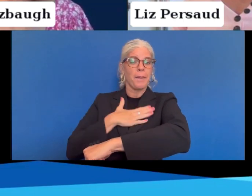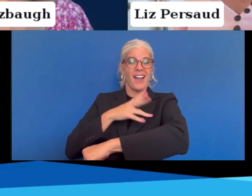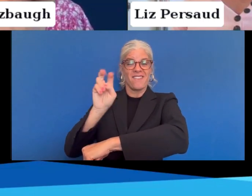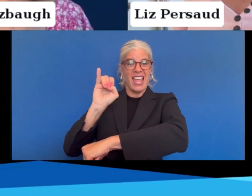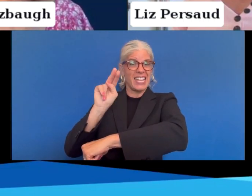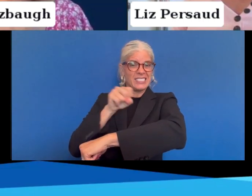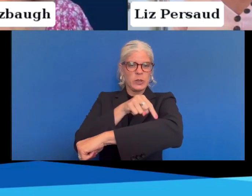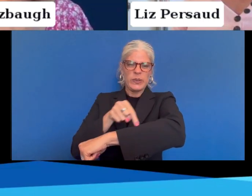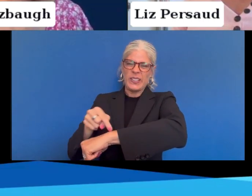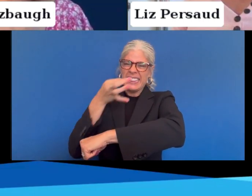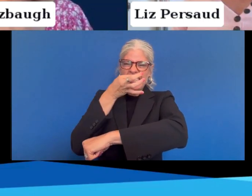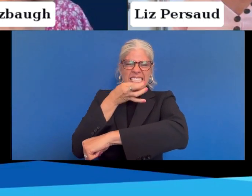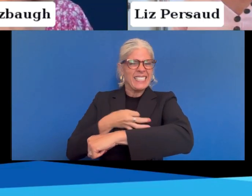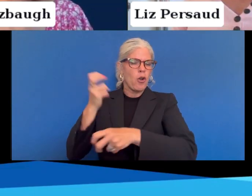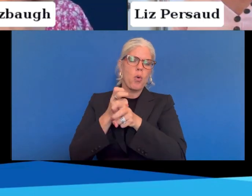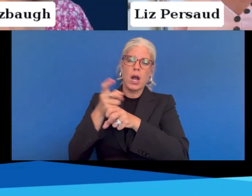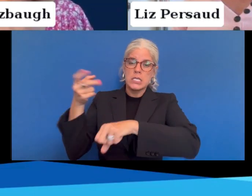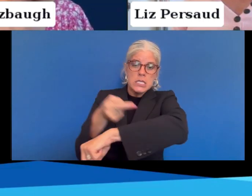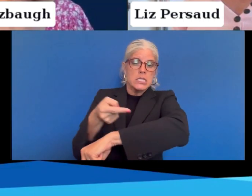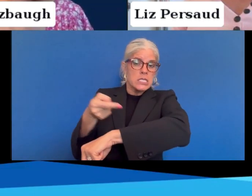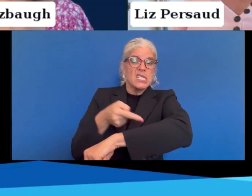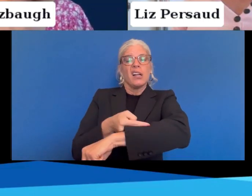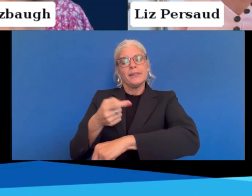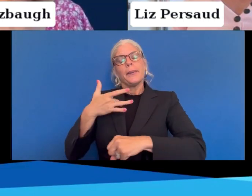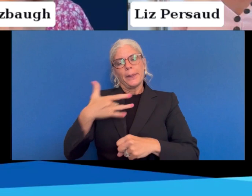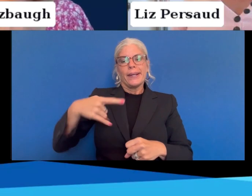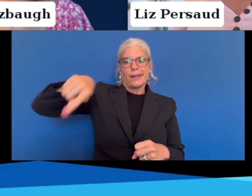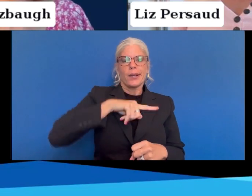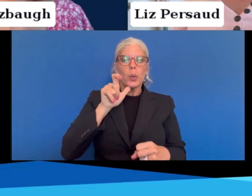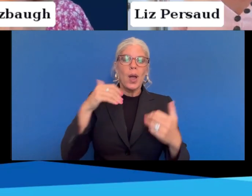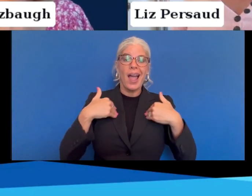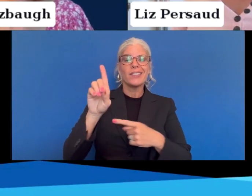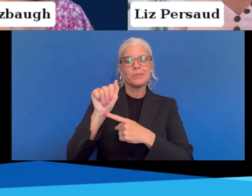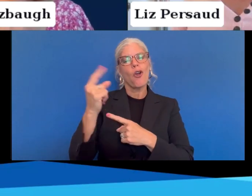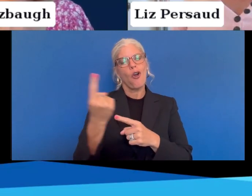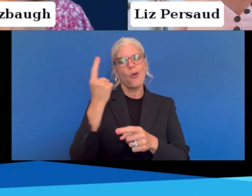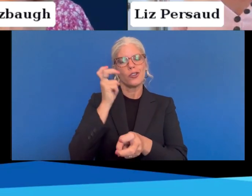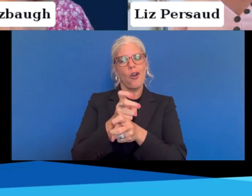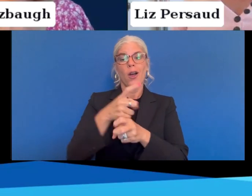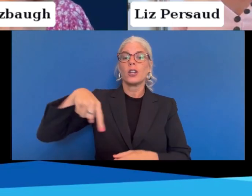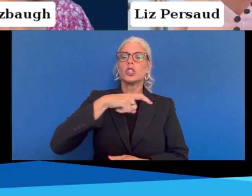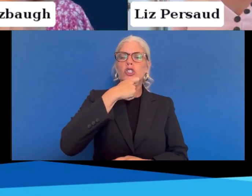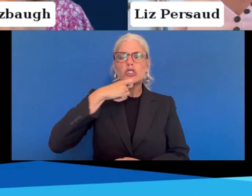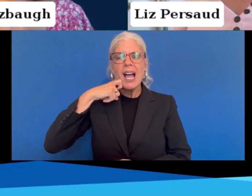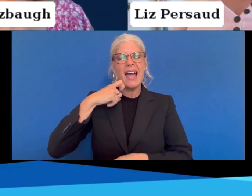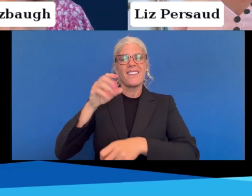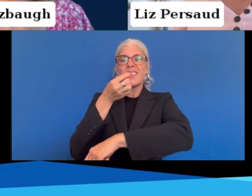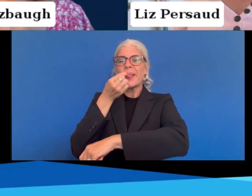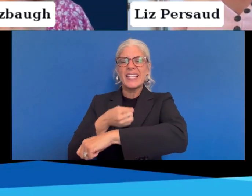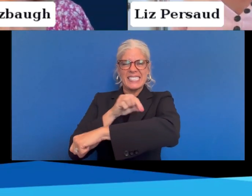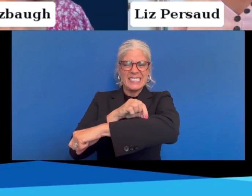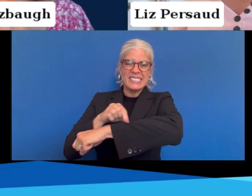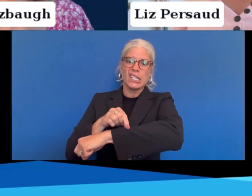IV in my veins. I'm a very difficult stick. That's something that happens a lot with folks with disabilities. We're often